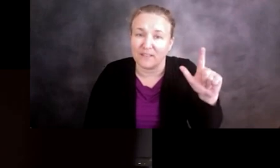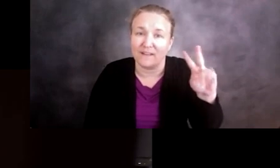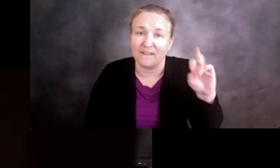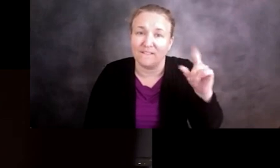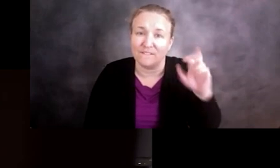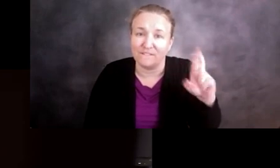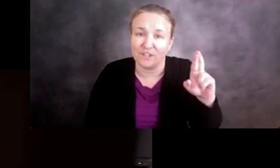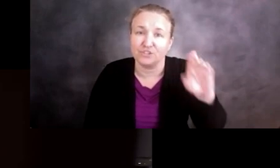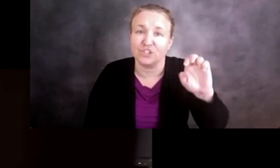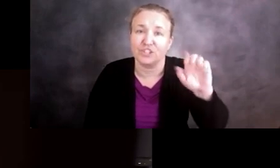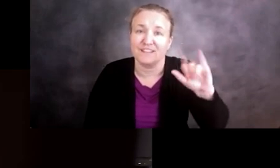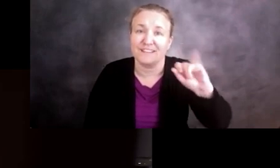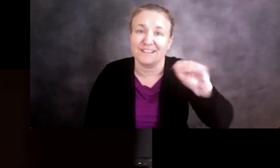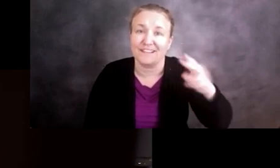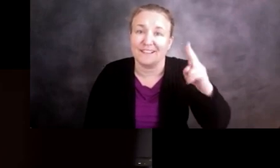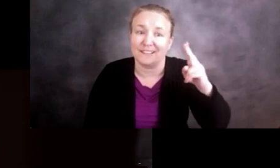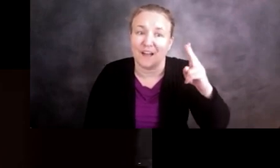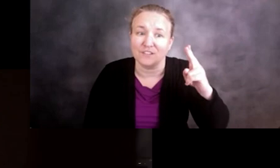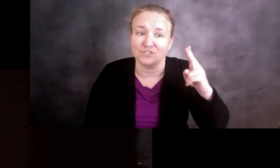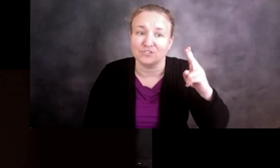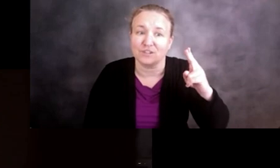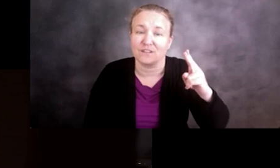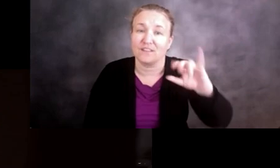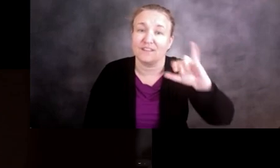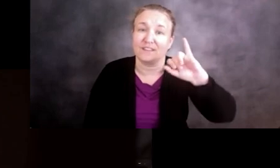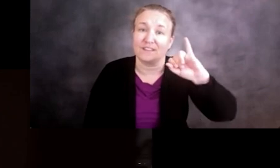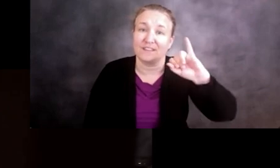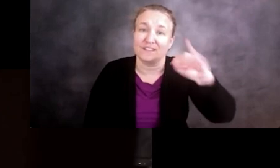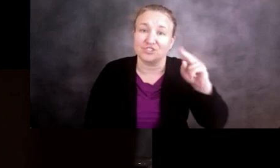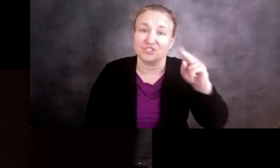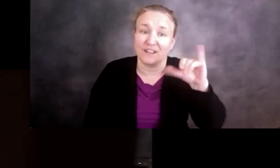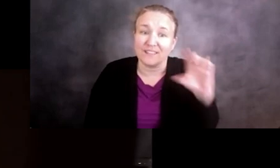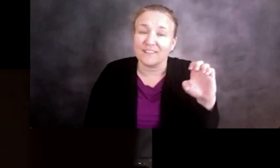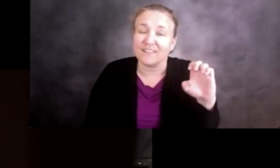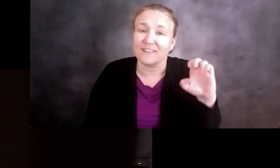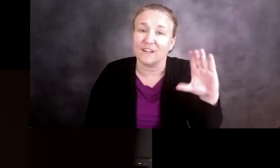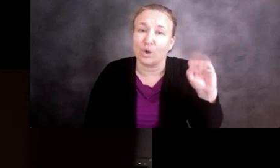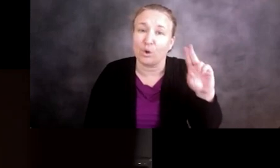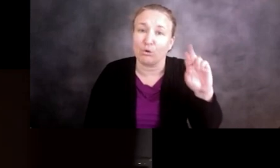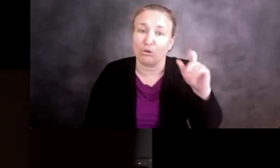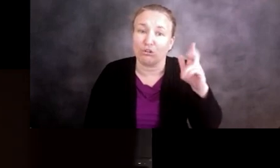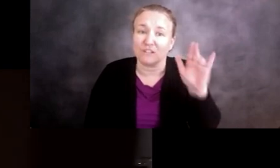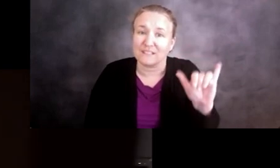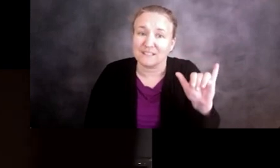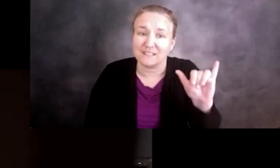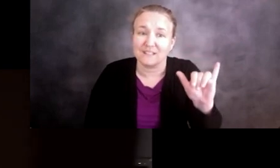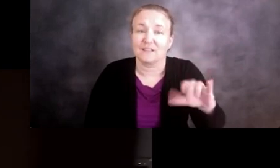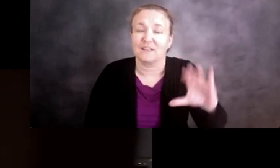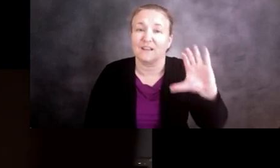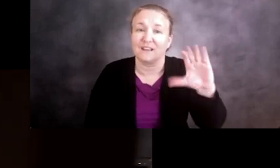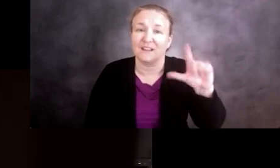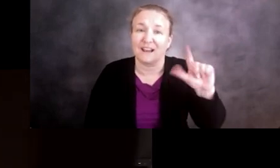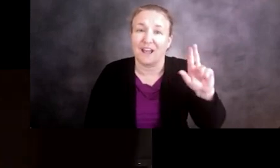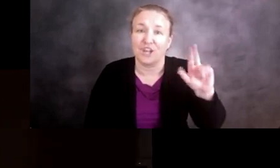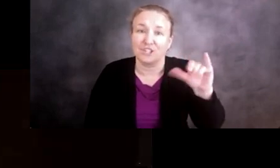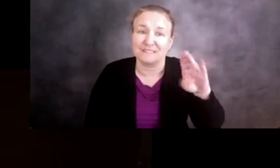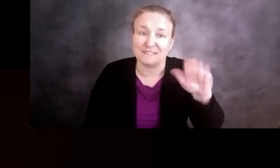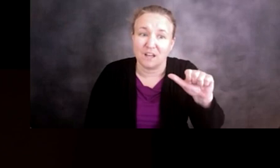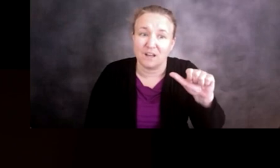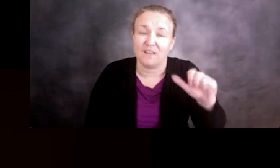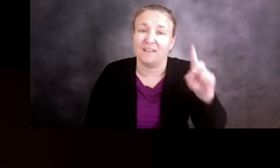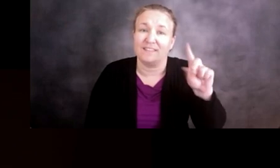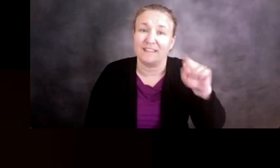Jamil, Victor, Elijah. The voices of Janine, Courtney,